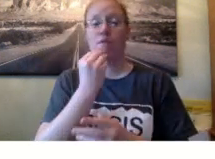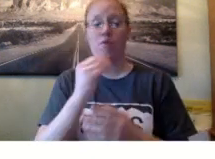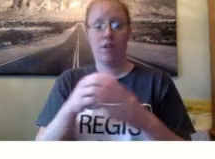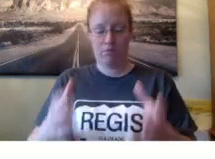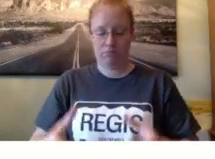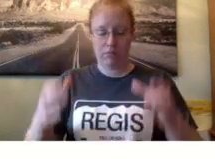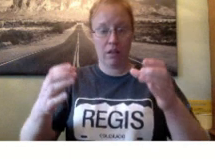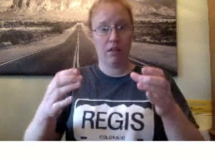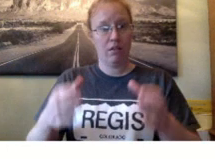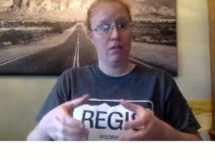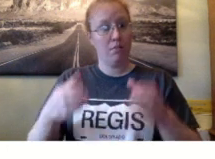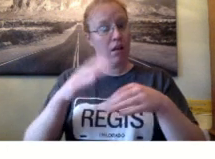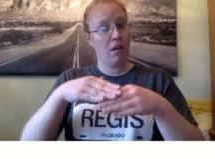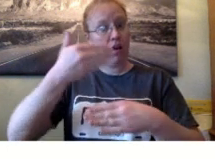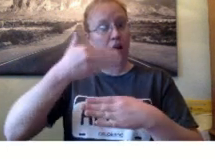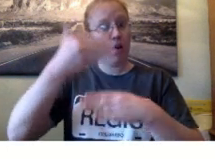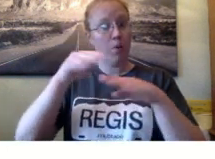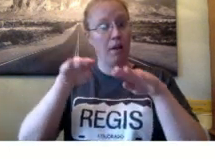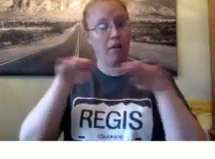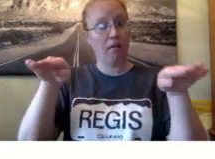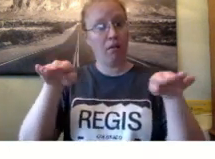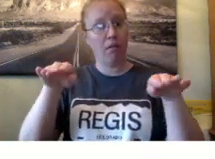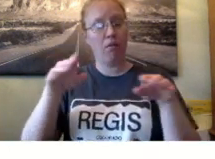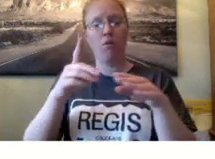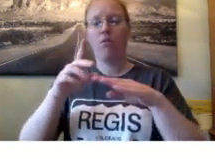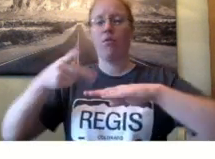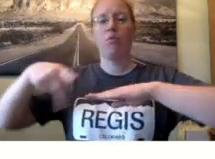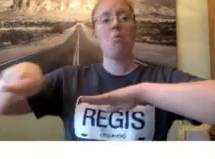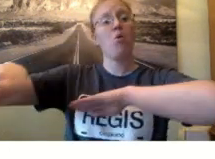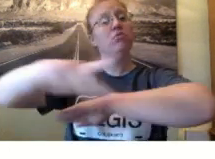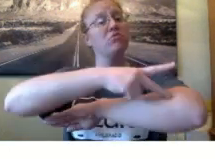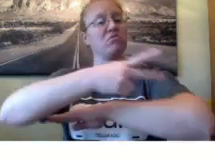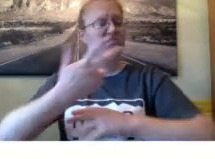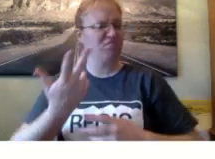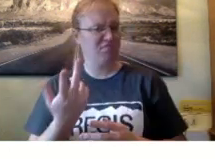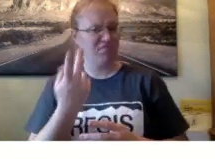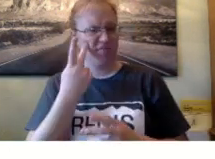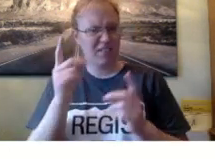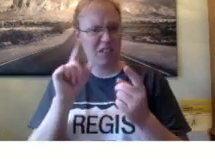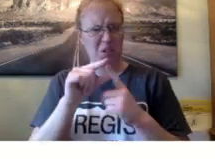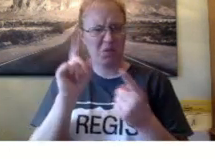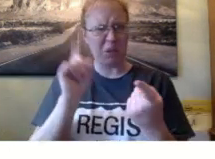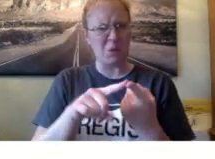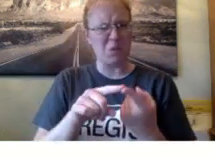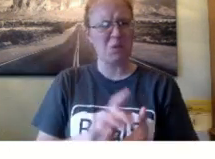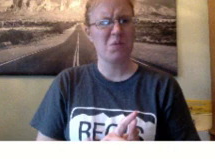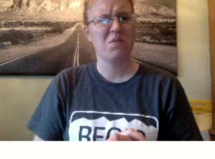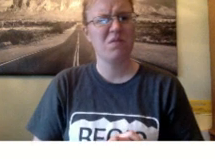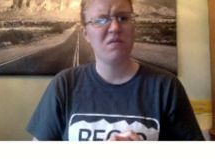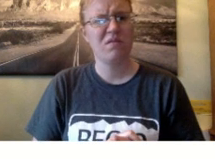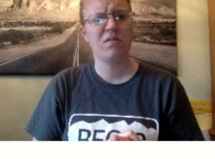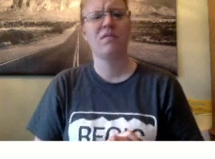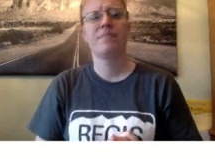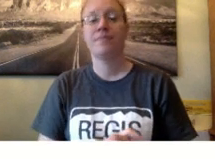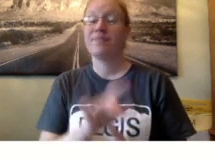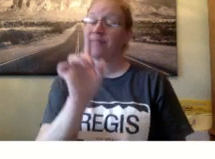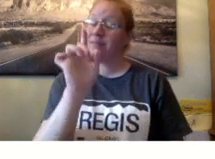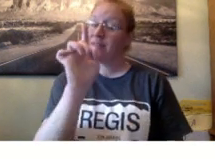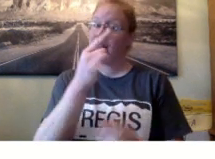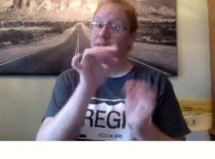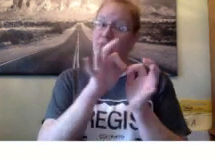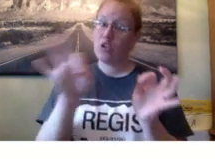pots may be on windowsills or porches. Anyone see the word "to" on this page? I'll give you a hint. It was in that